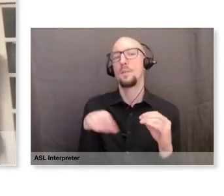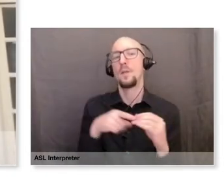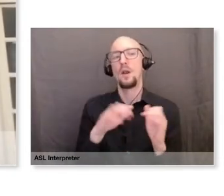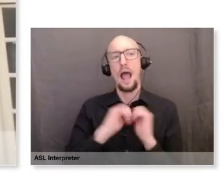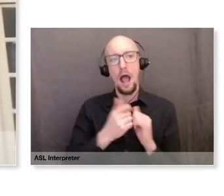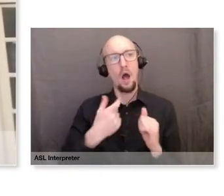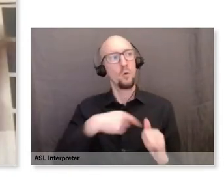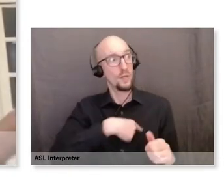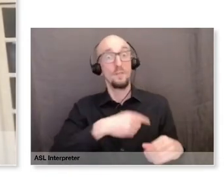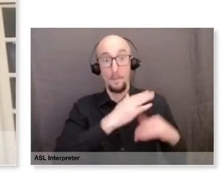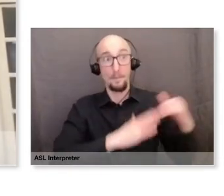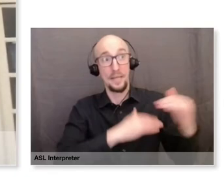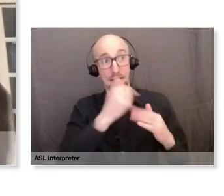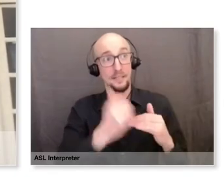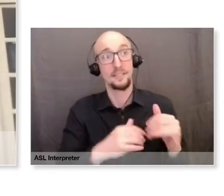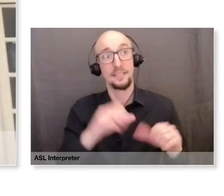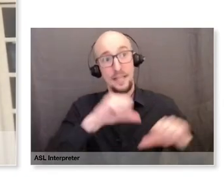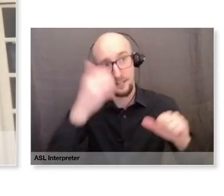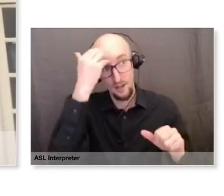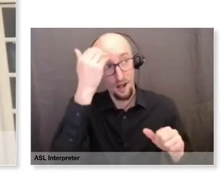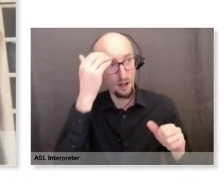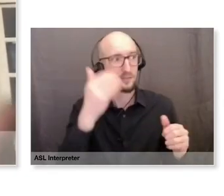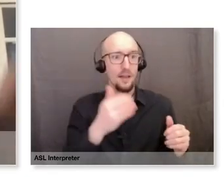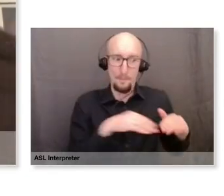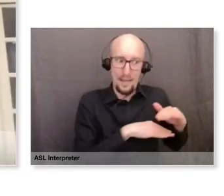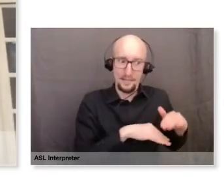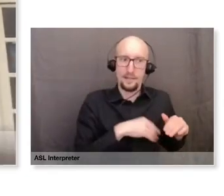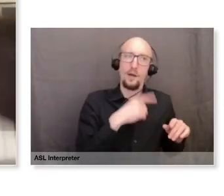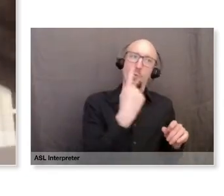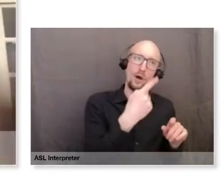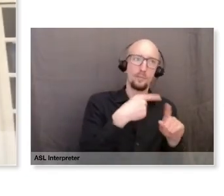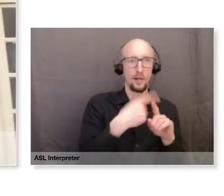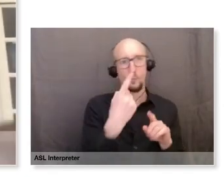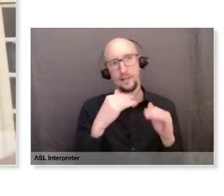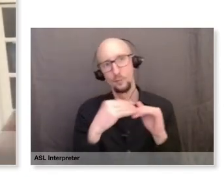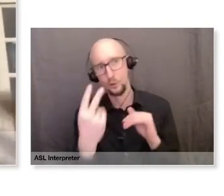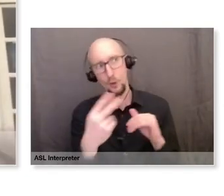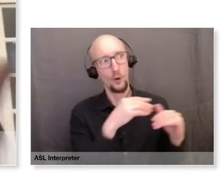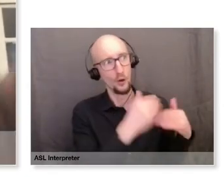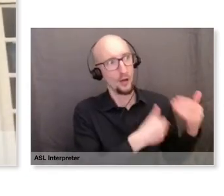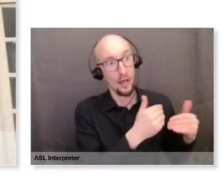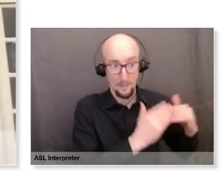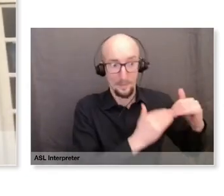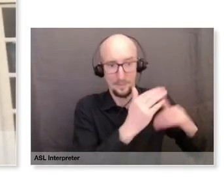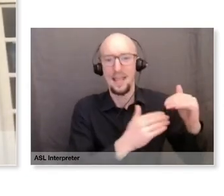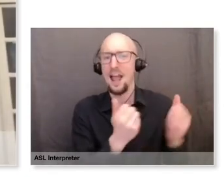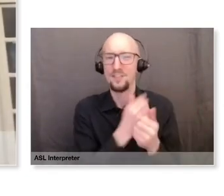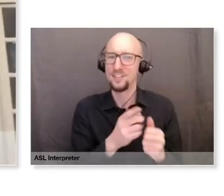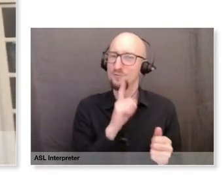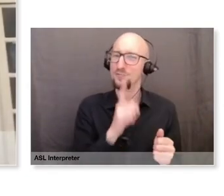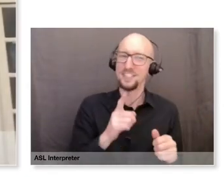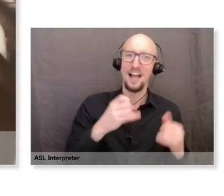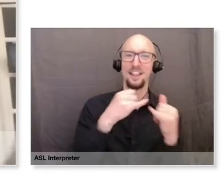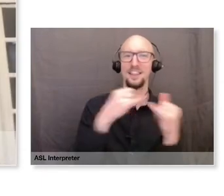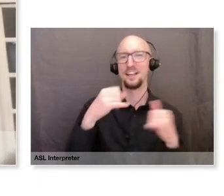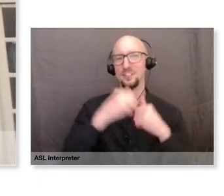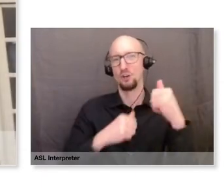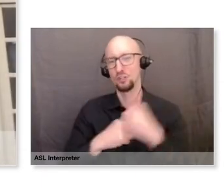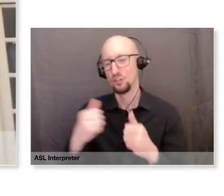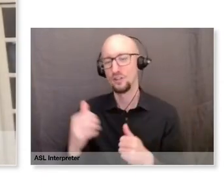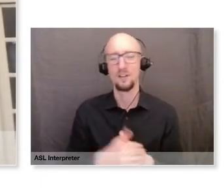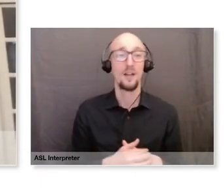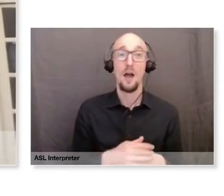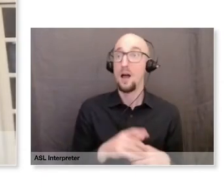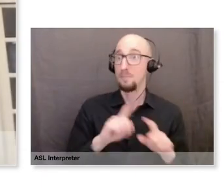which is 1 + 1 = 2, right? And everything is kind of very linear and structured, when in fact, it's this blob, it's this